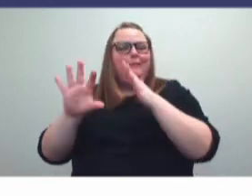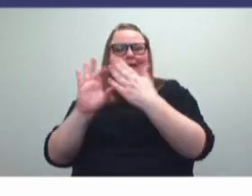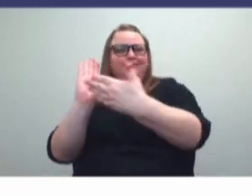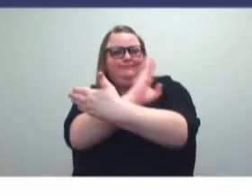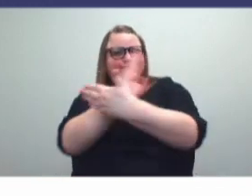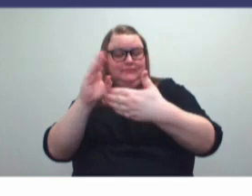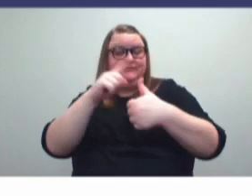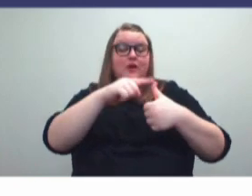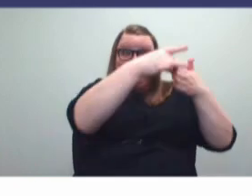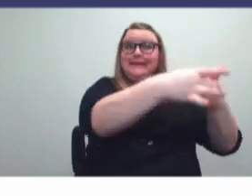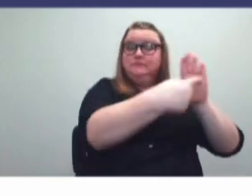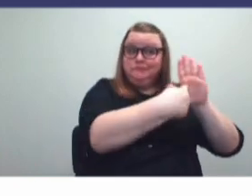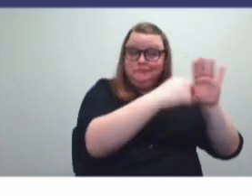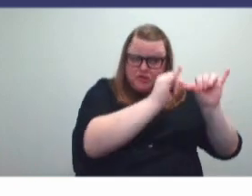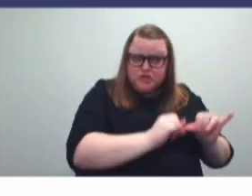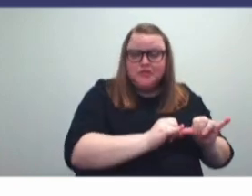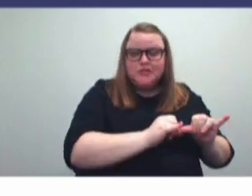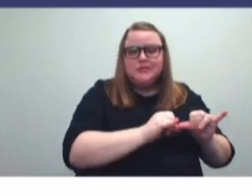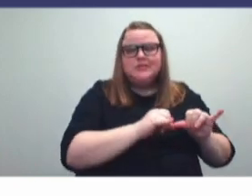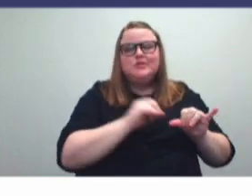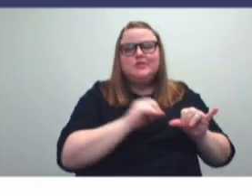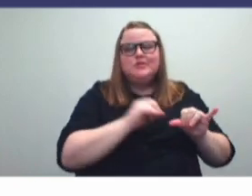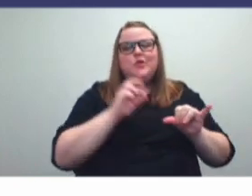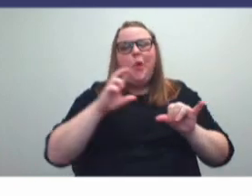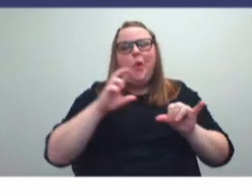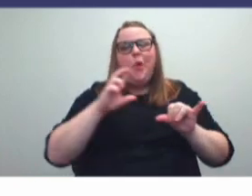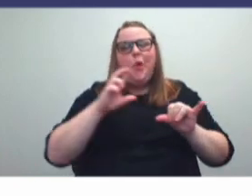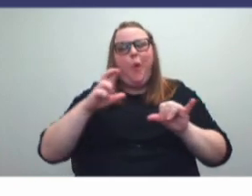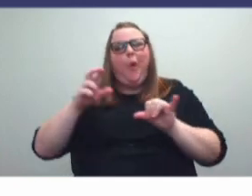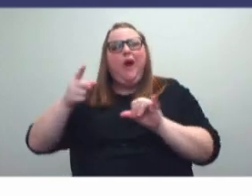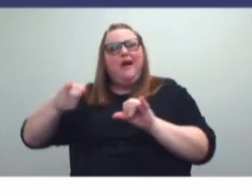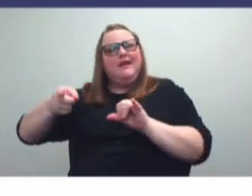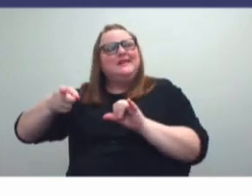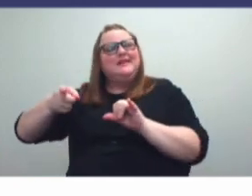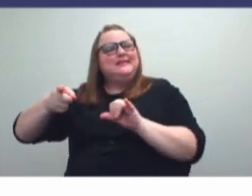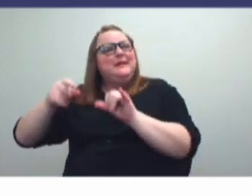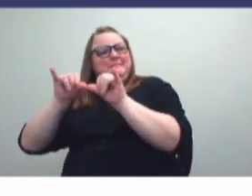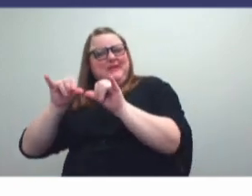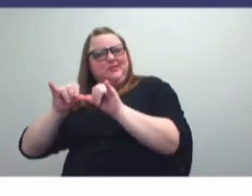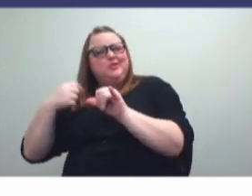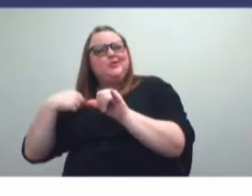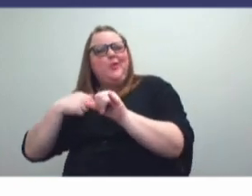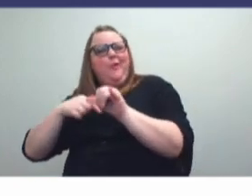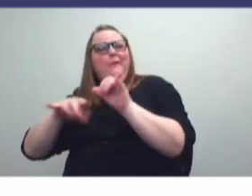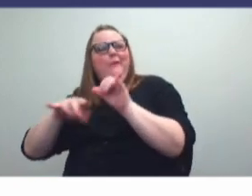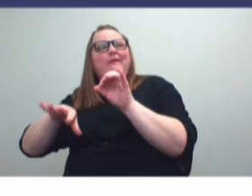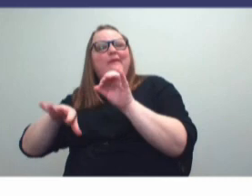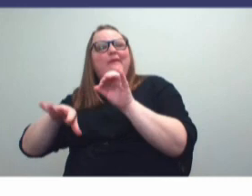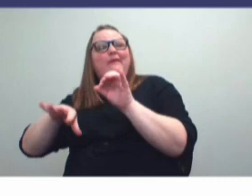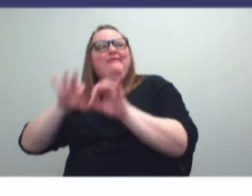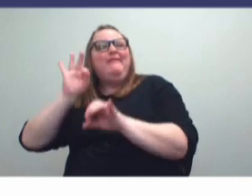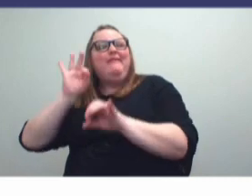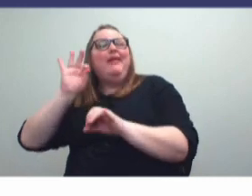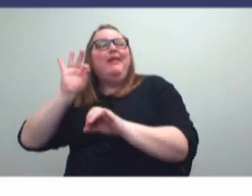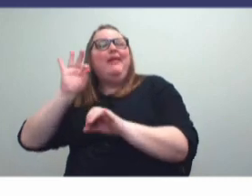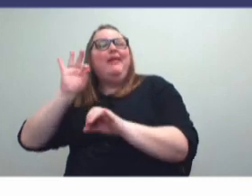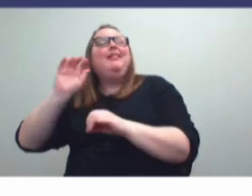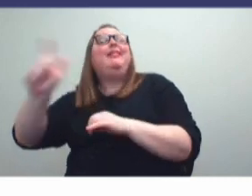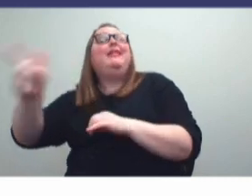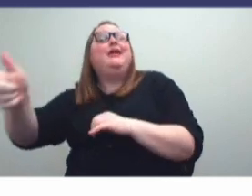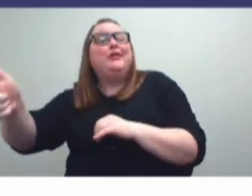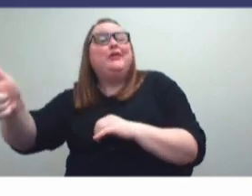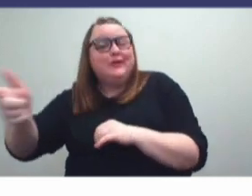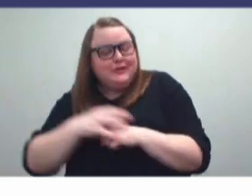indicators. And I'll go through those now one at a time here. COVID risk assessments. This is a reflection of how many people are calling in or going online at the